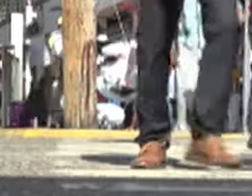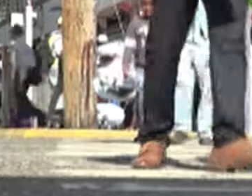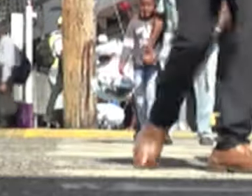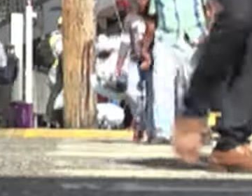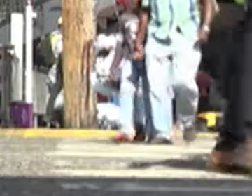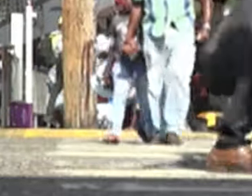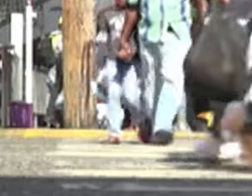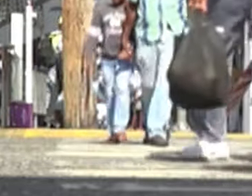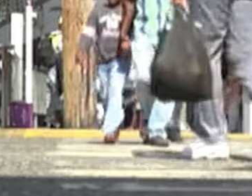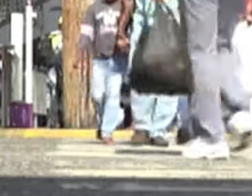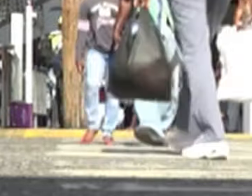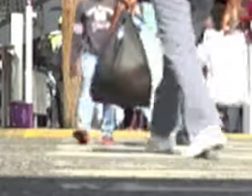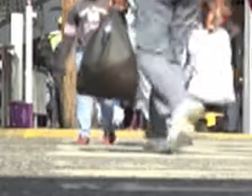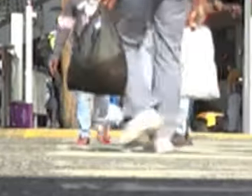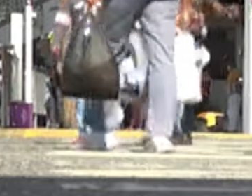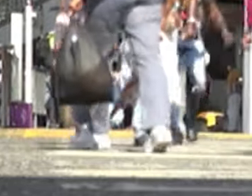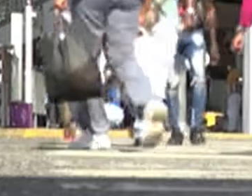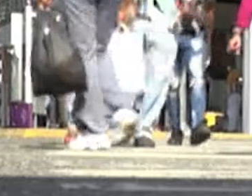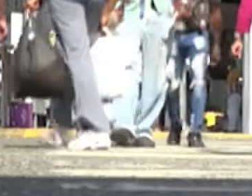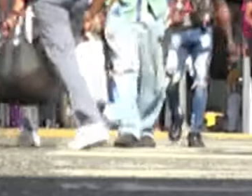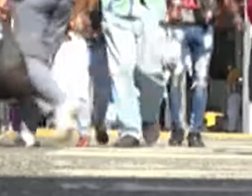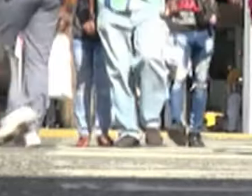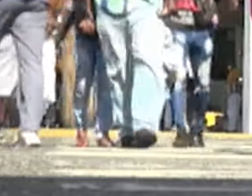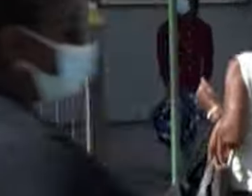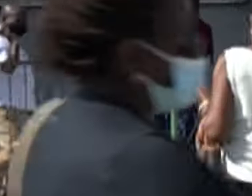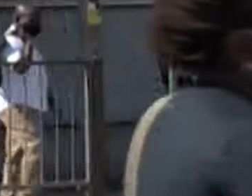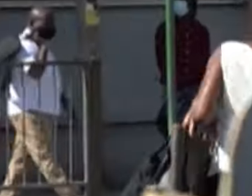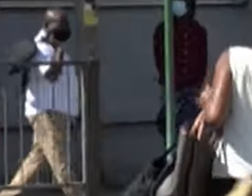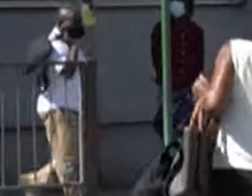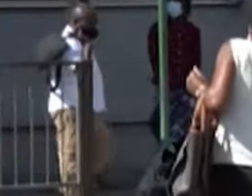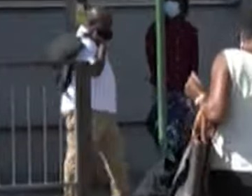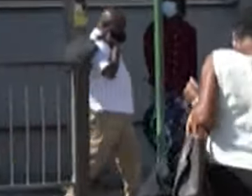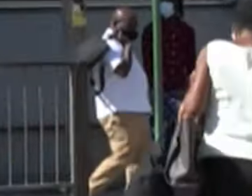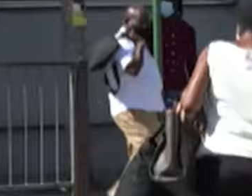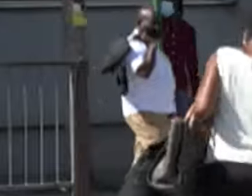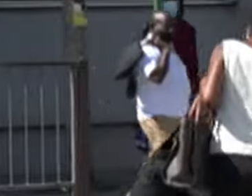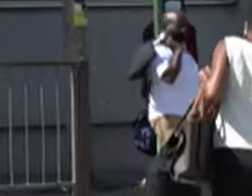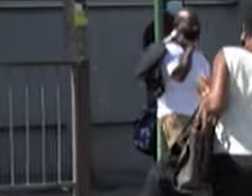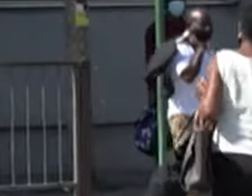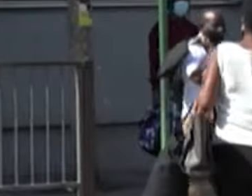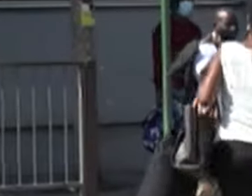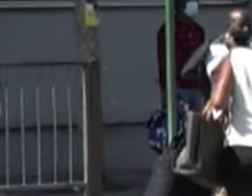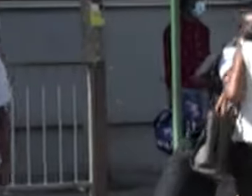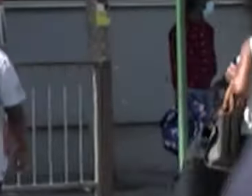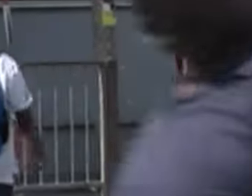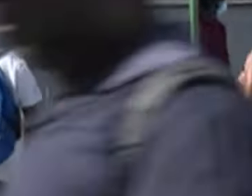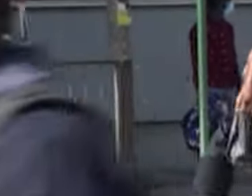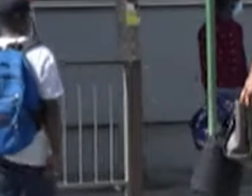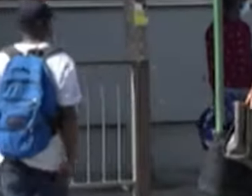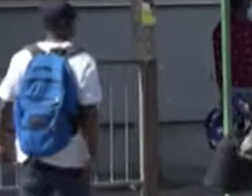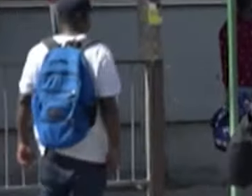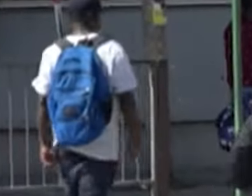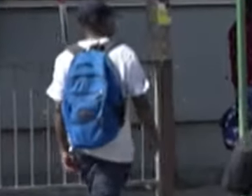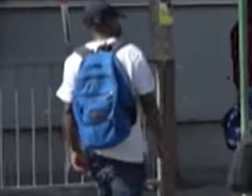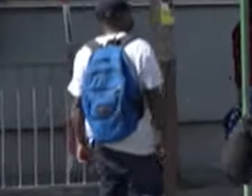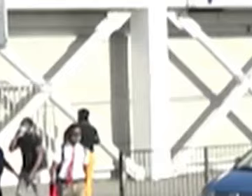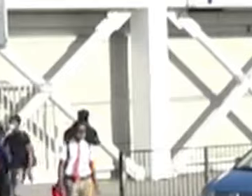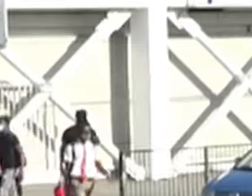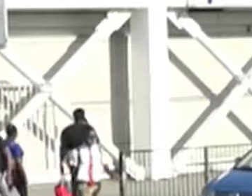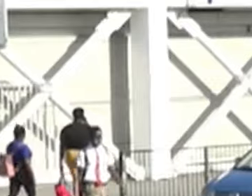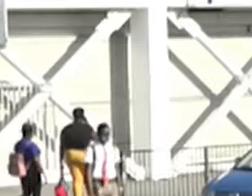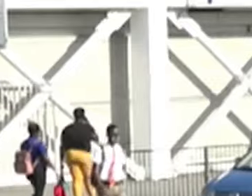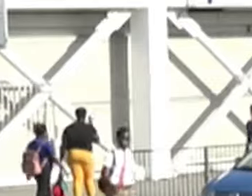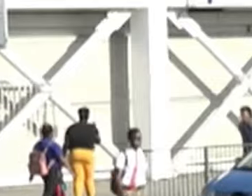tax refund will be given to Jamaicans who make $3 million or less, and the income tax threshold will move